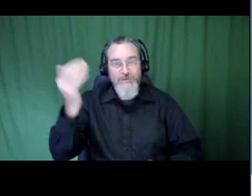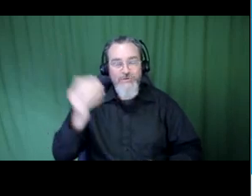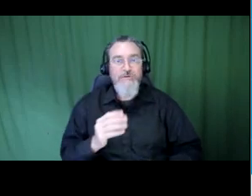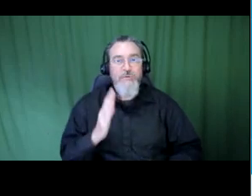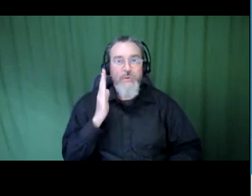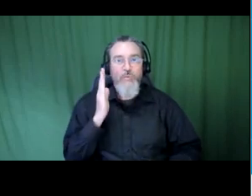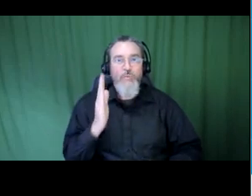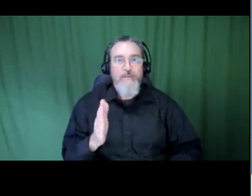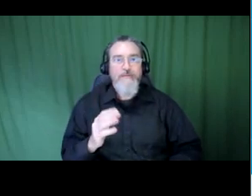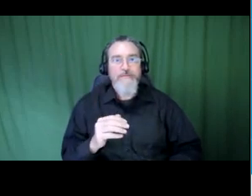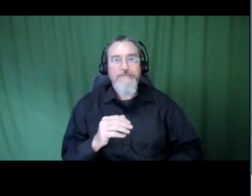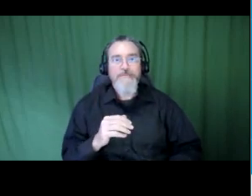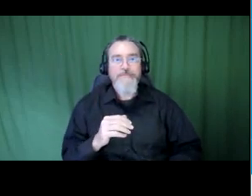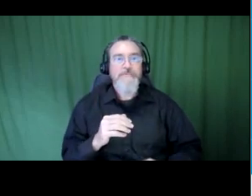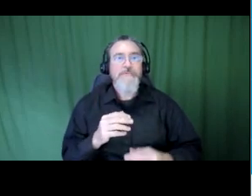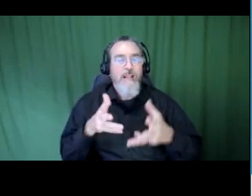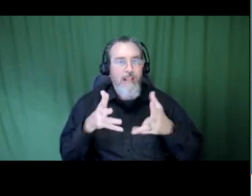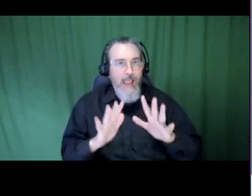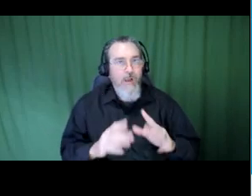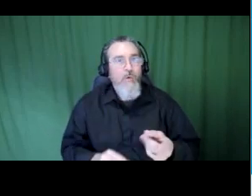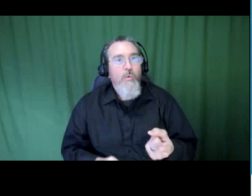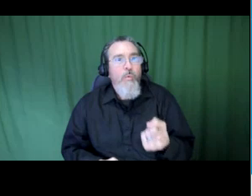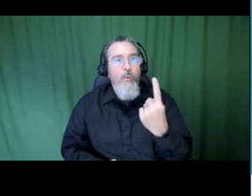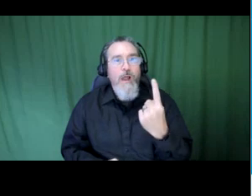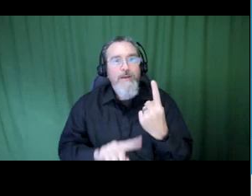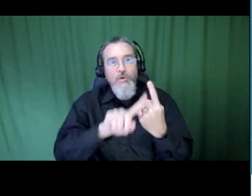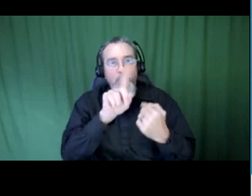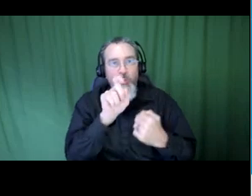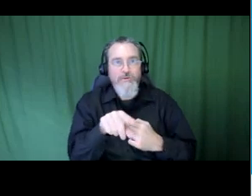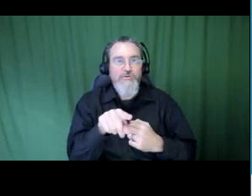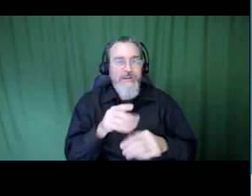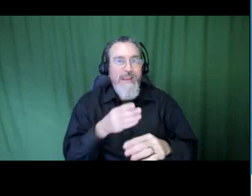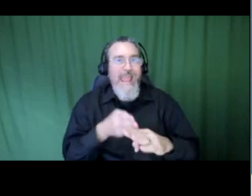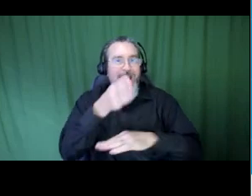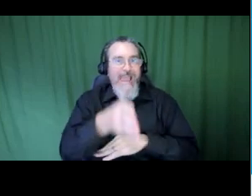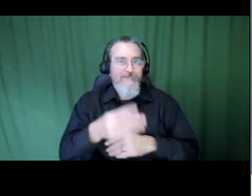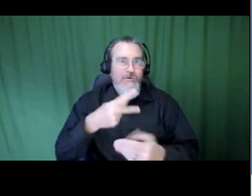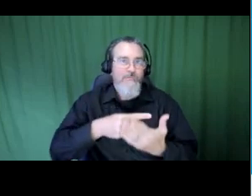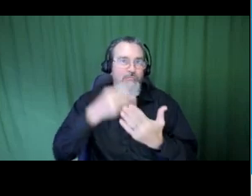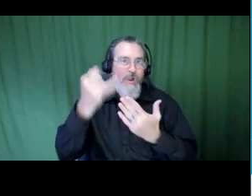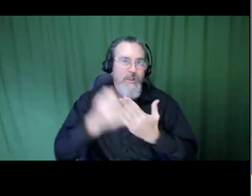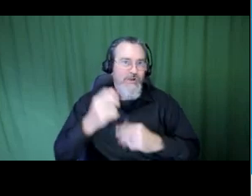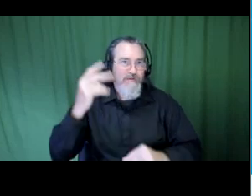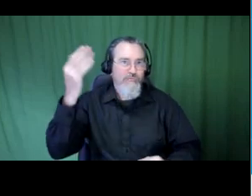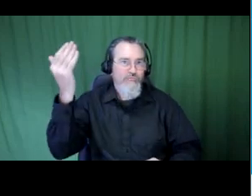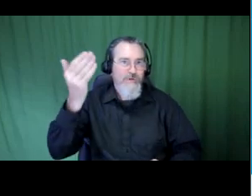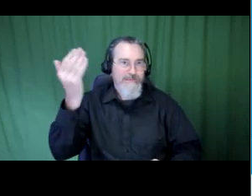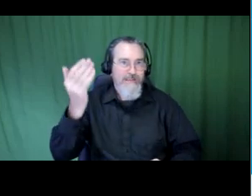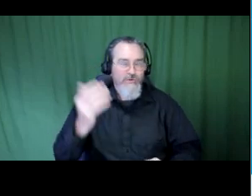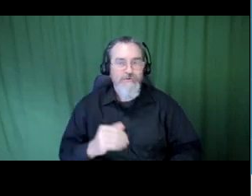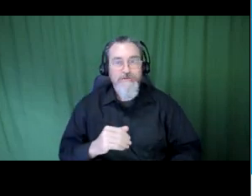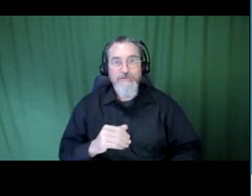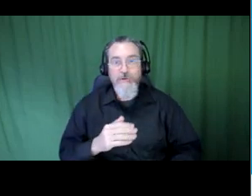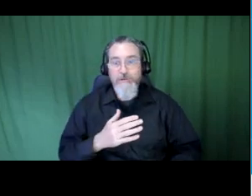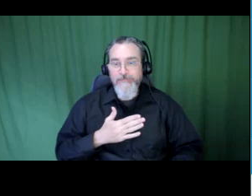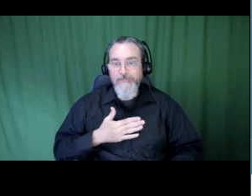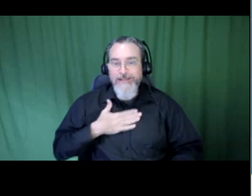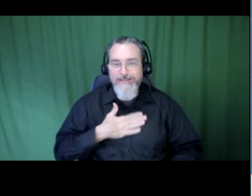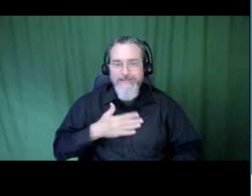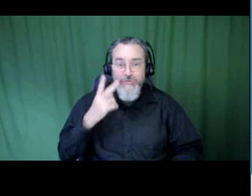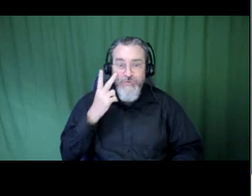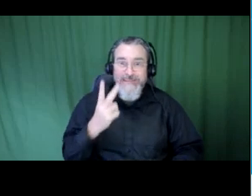able to take one question after each project presentation. Please make sure to utilize if you look at the top